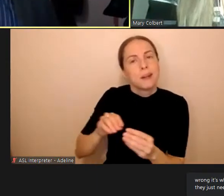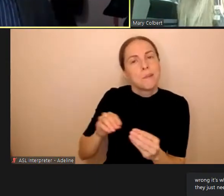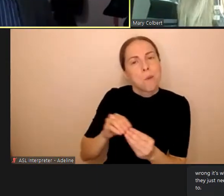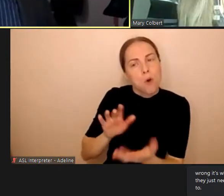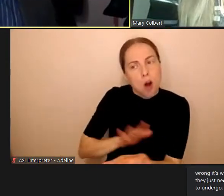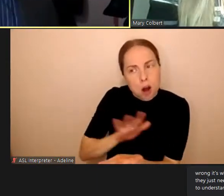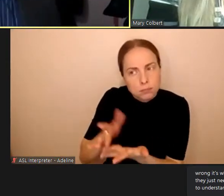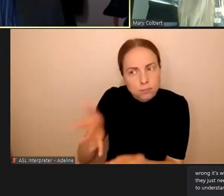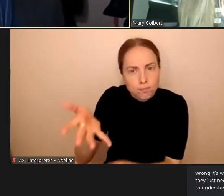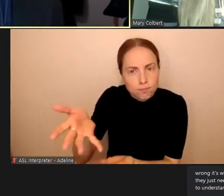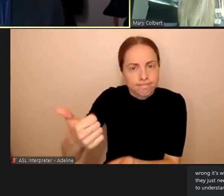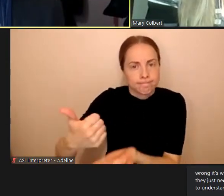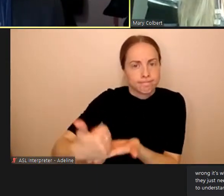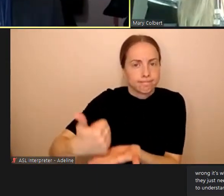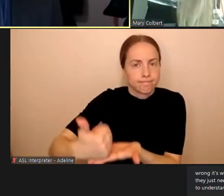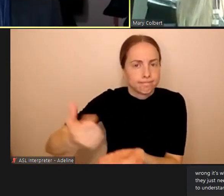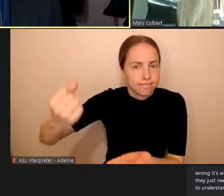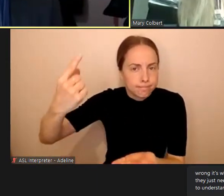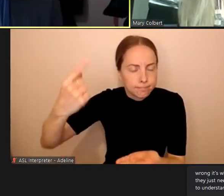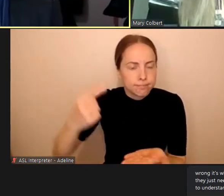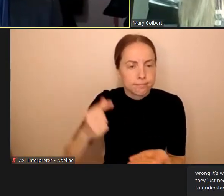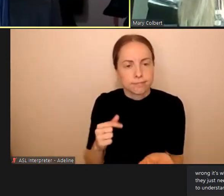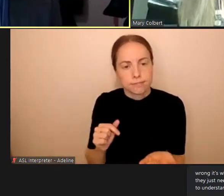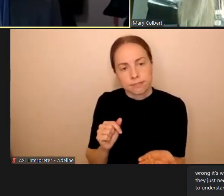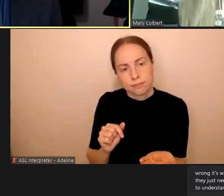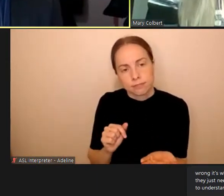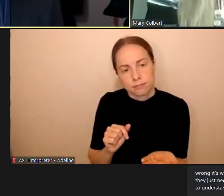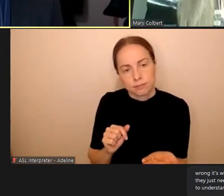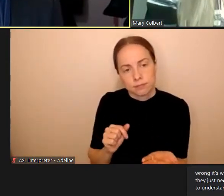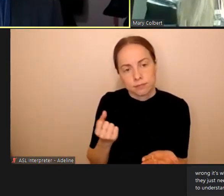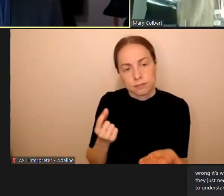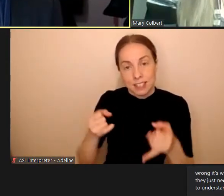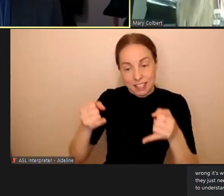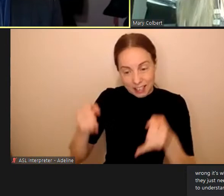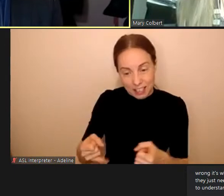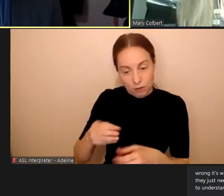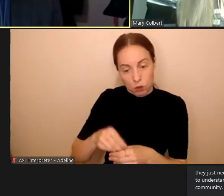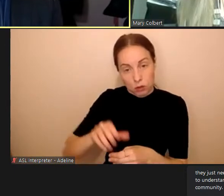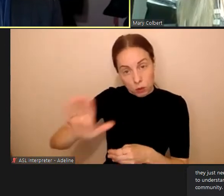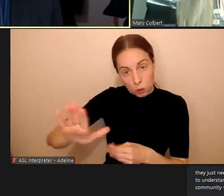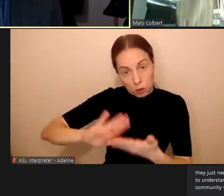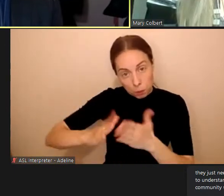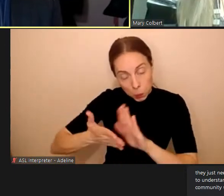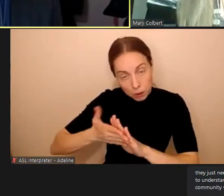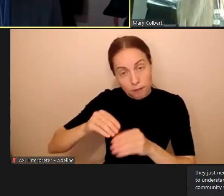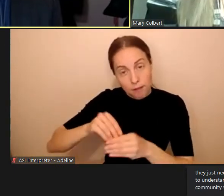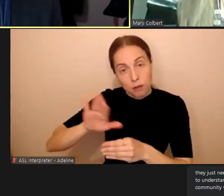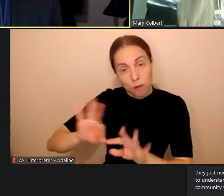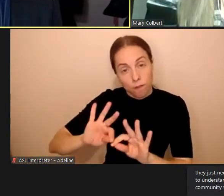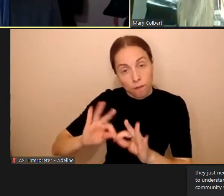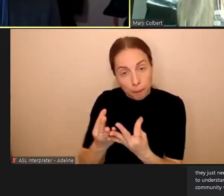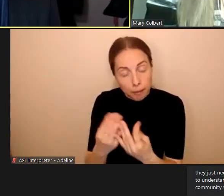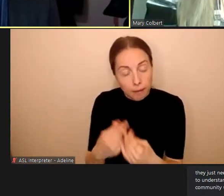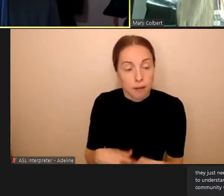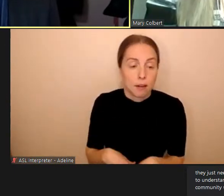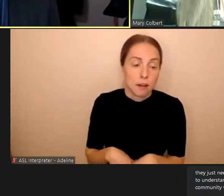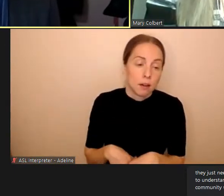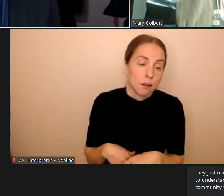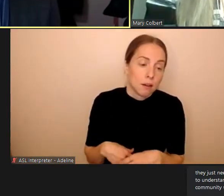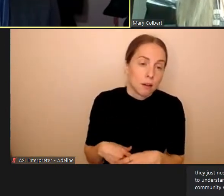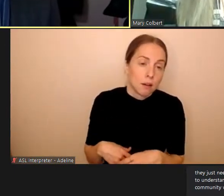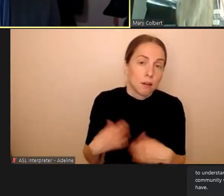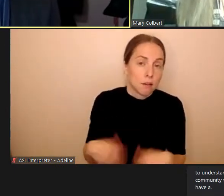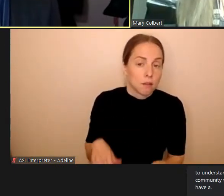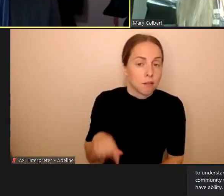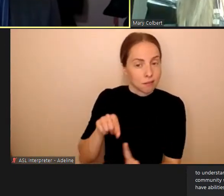to understand that the individual within your community, within your family, within your, does